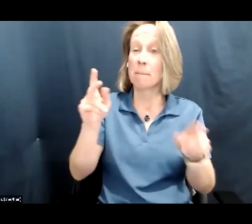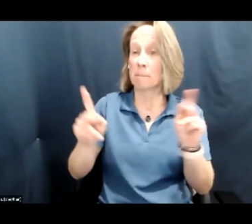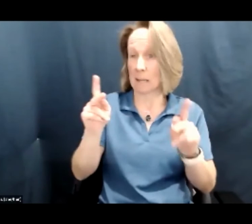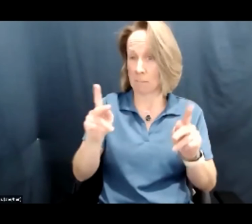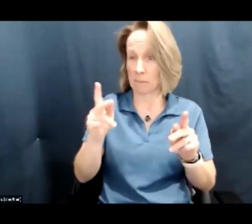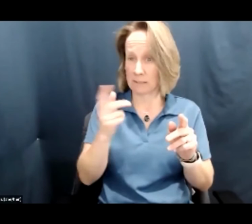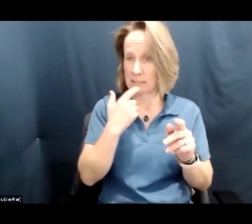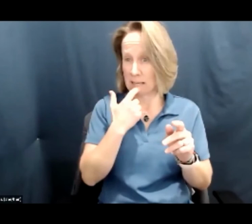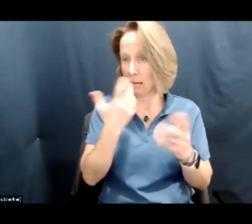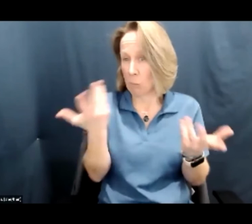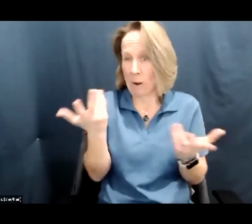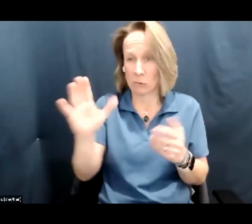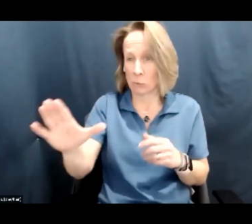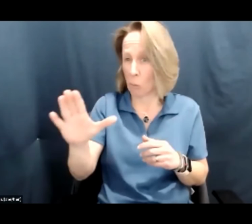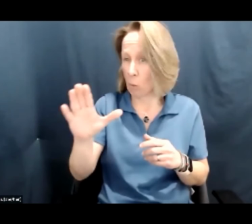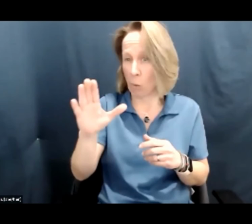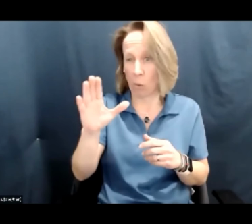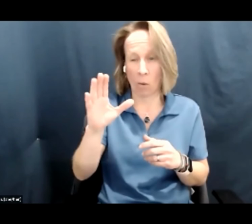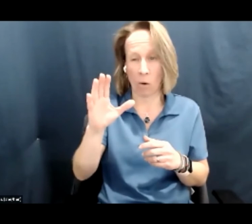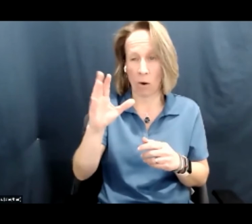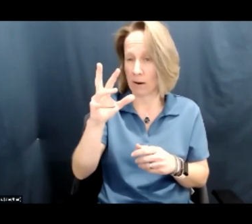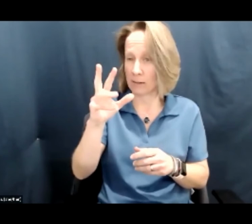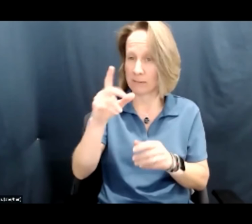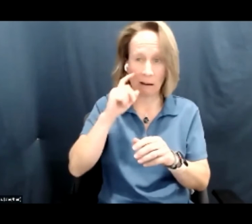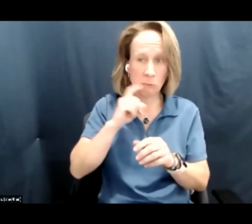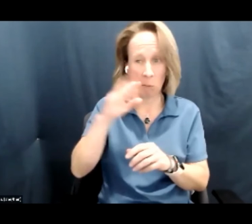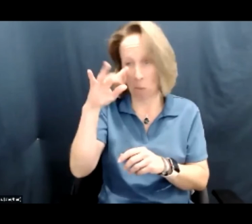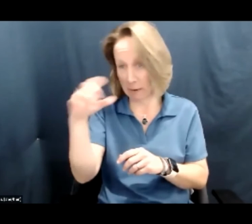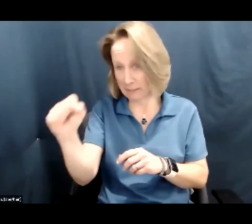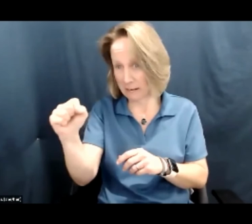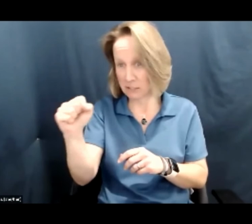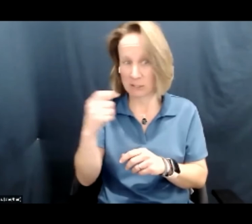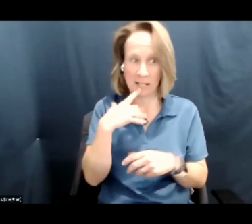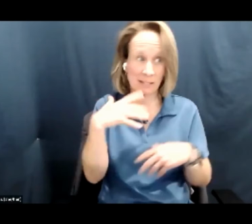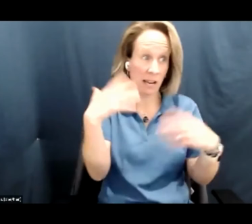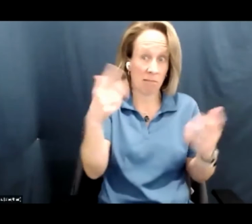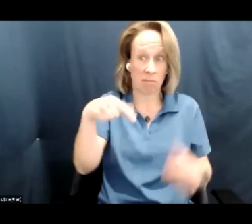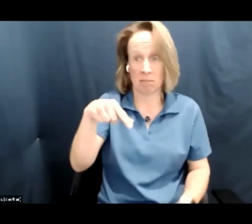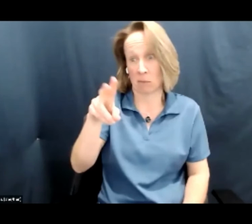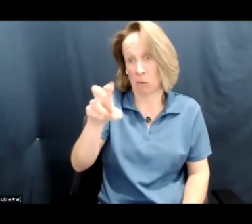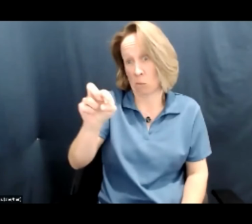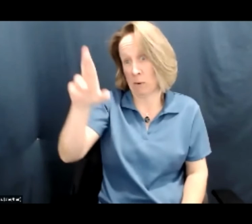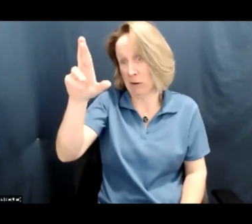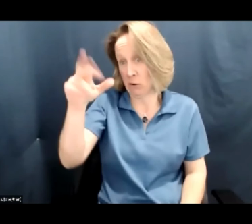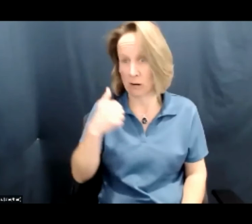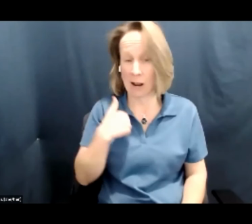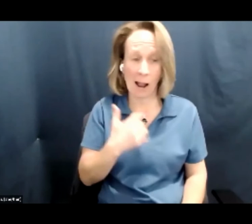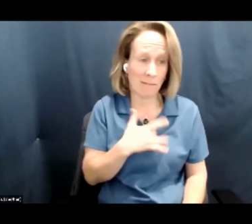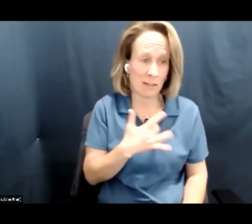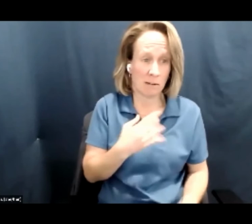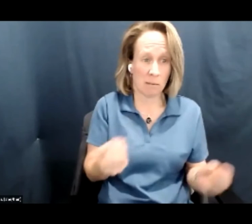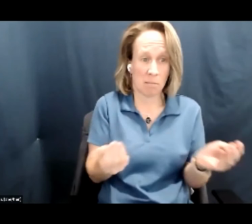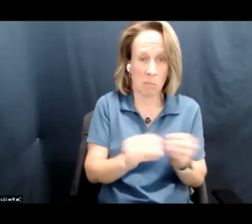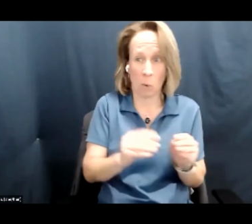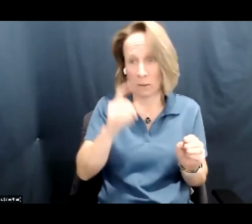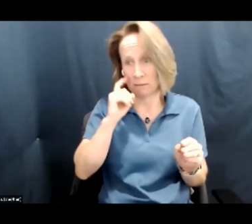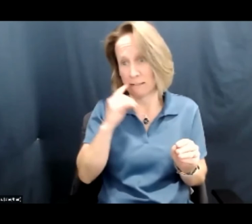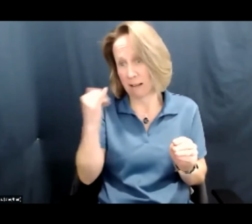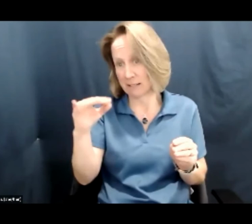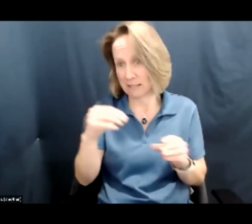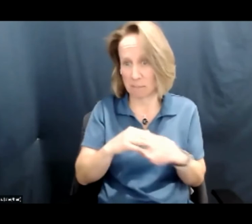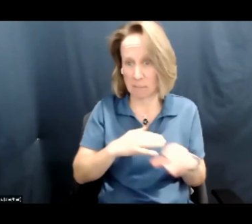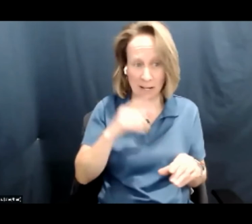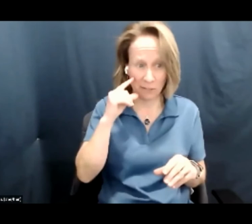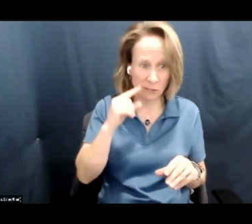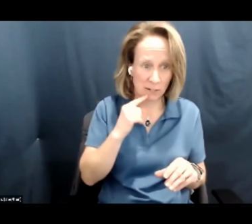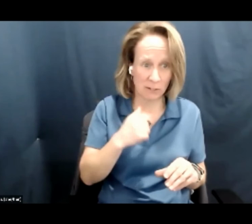queer, pansexual's fine, I guess. I feel sexy in my gender, and I want to feel more desirable in my gender. And I think I live in a world where